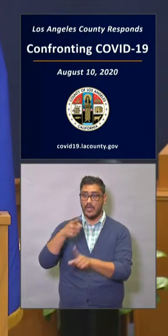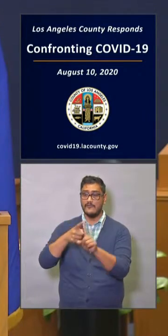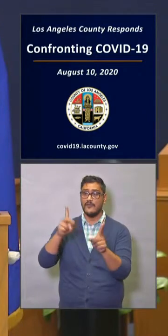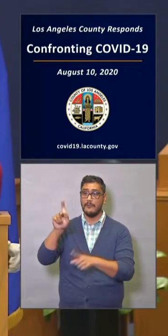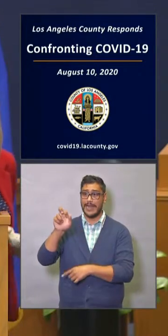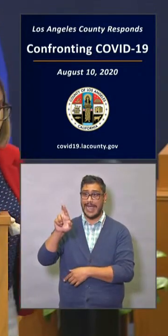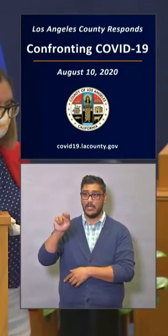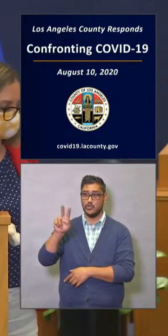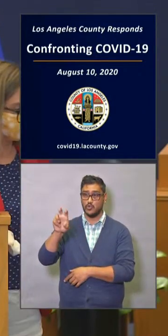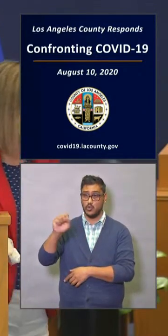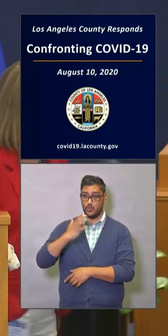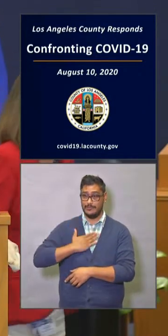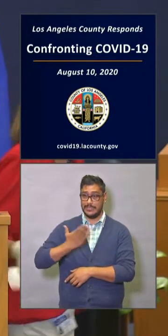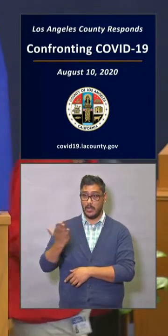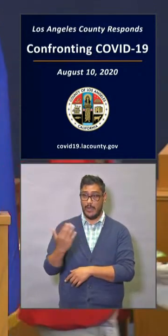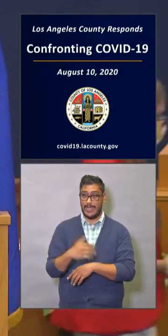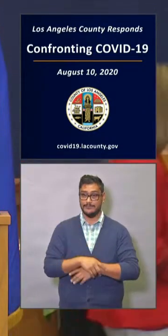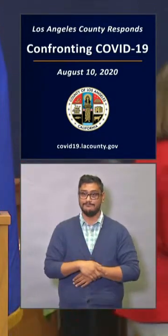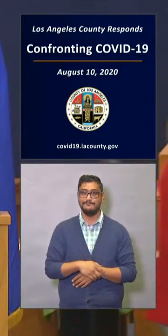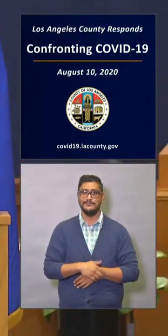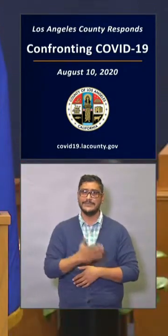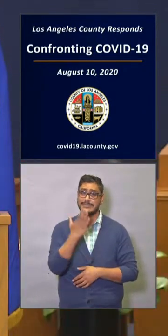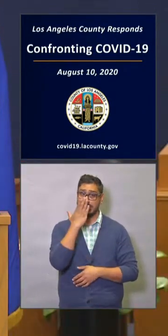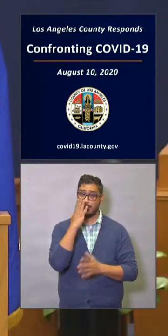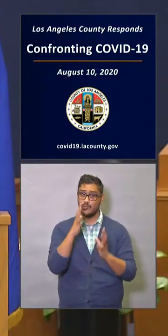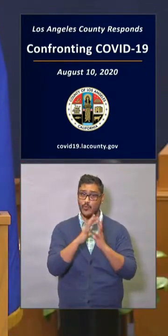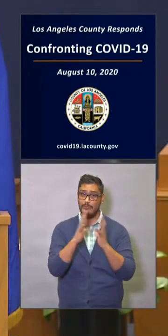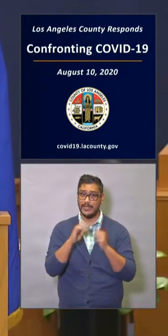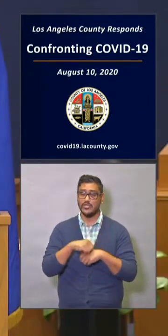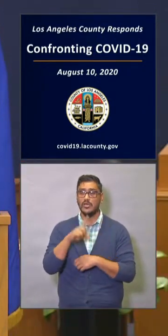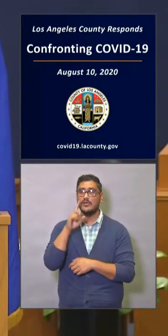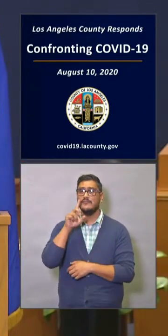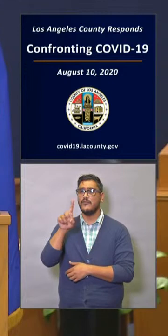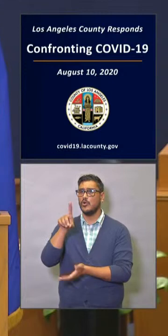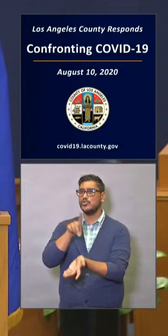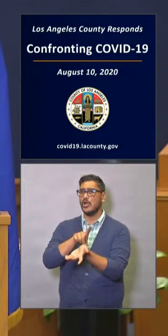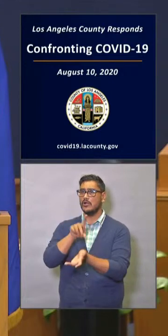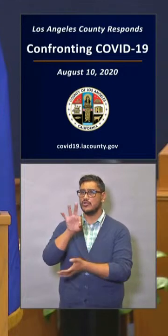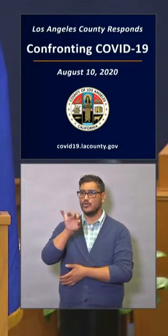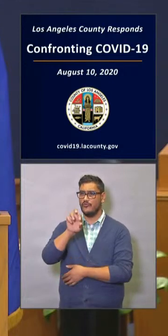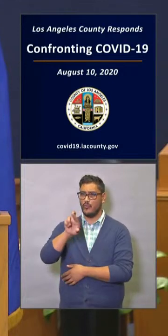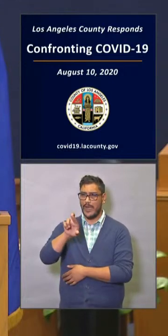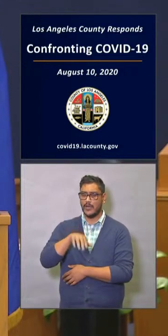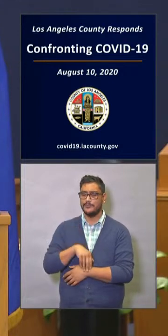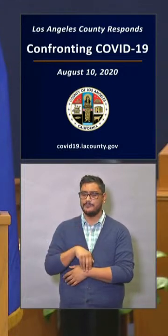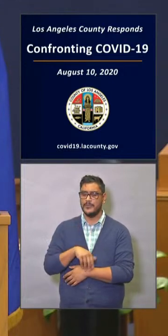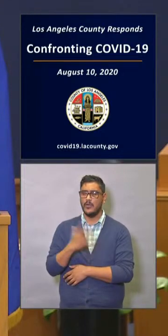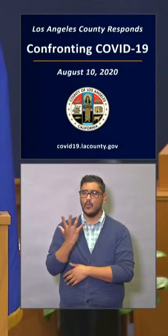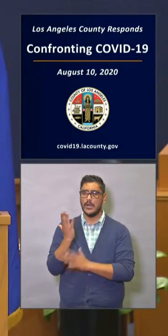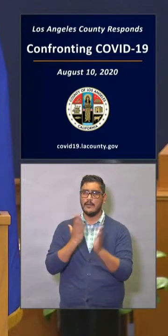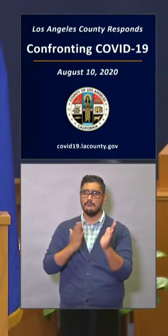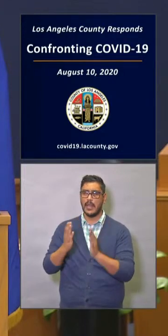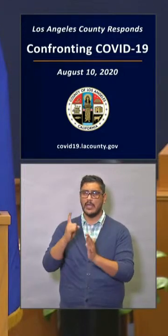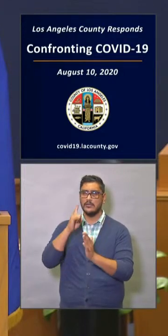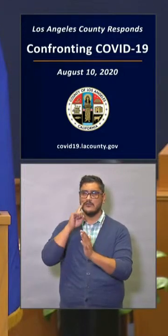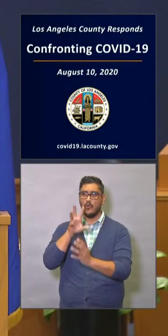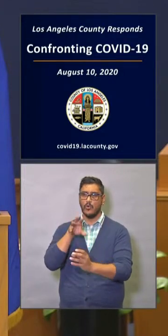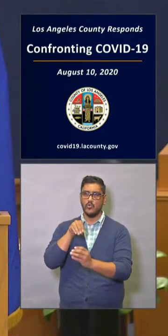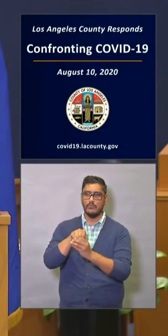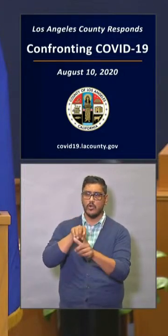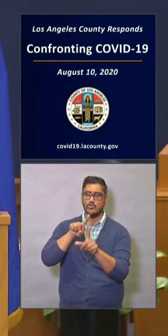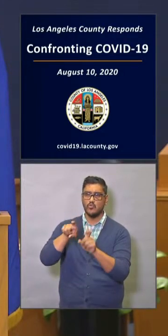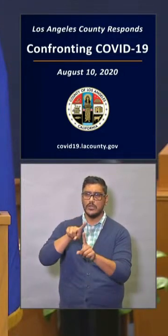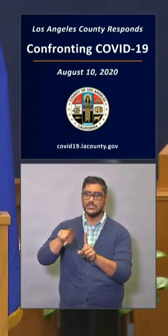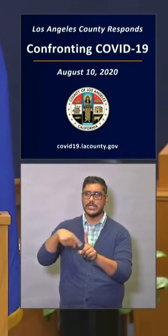News. Please go ahead. Thank you so much. For Dr. Ferrer, What are the plans to incorporate